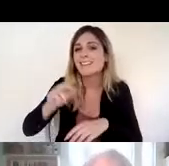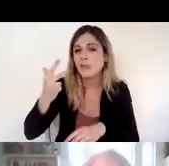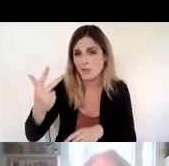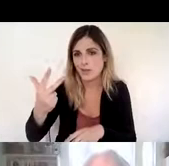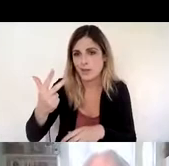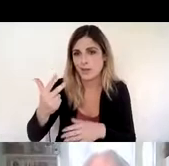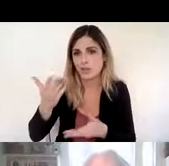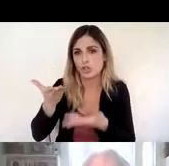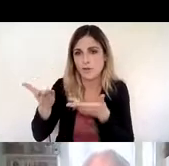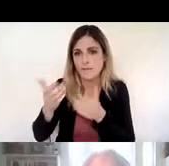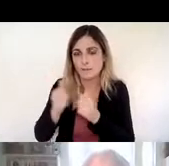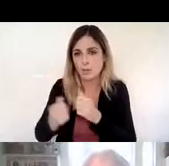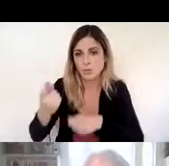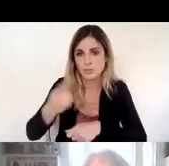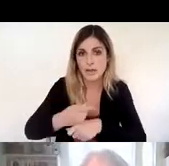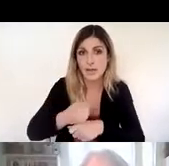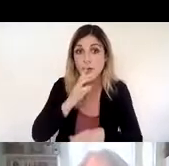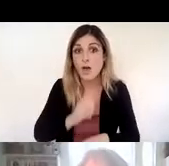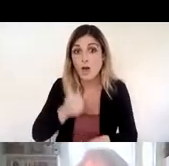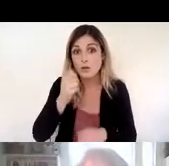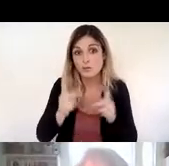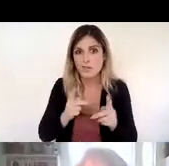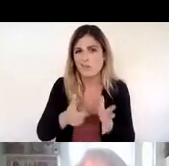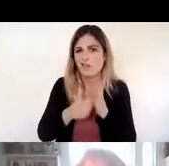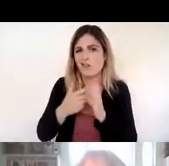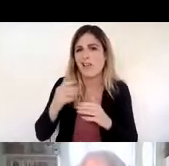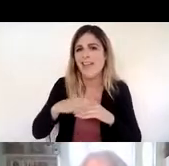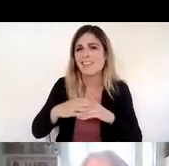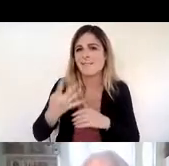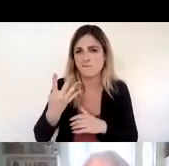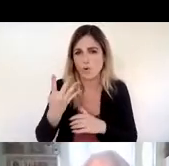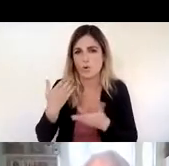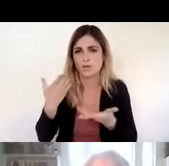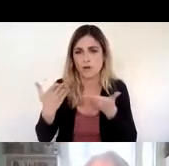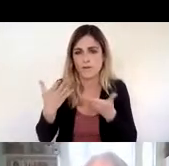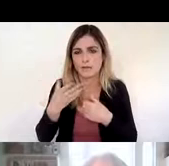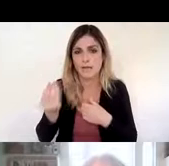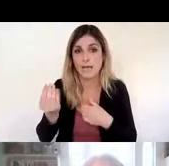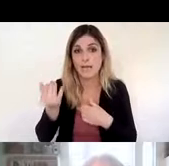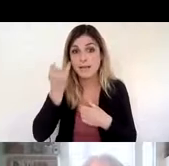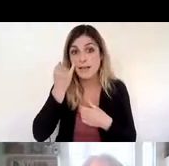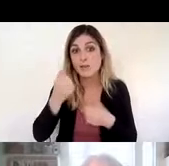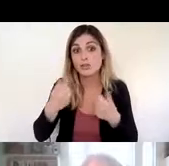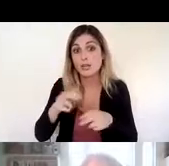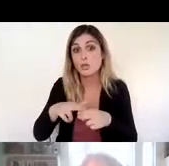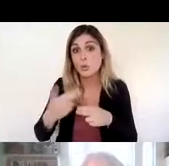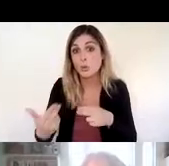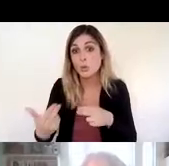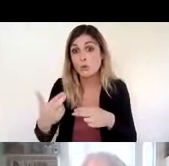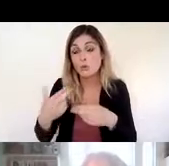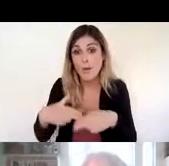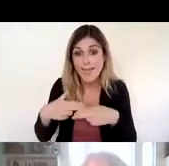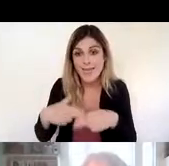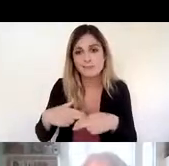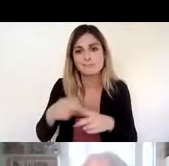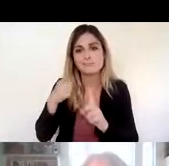50, should aim for 4 servings, at least 4 servings per day. And anybody who is losing weight should aim for 4 servings of